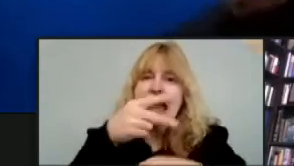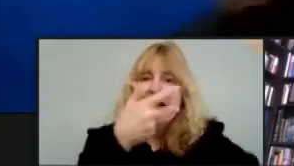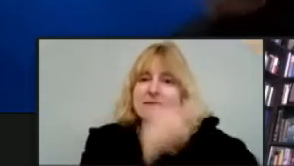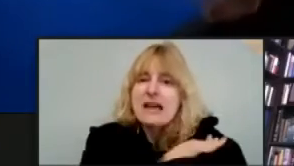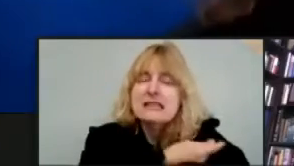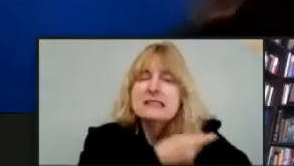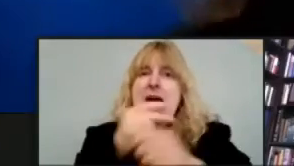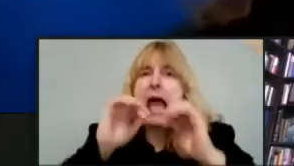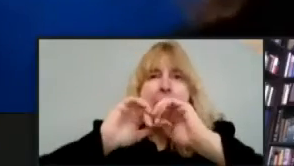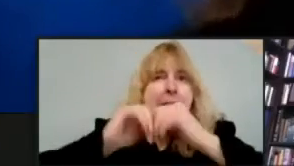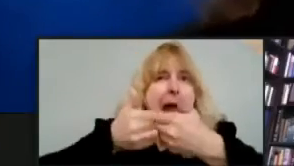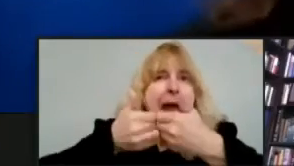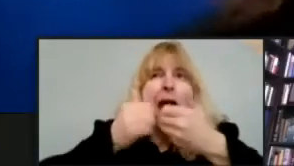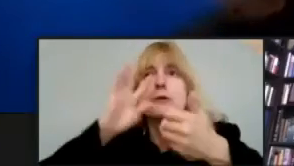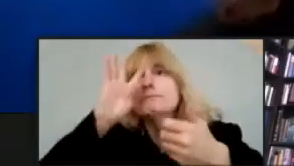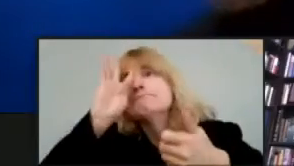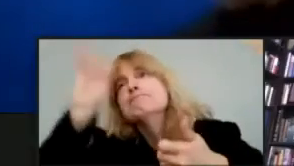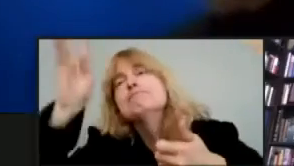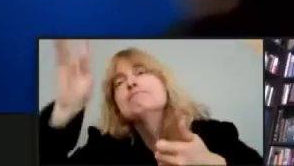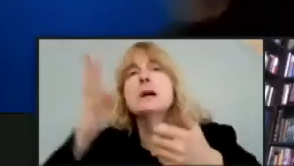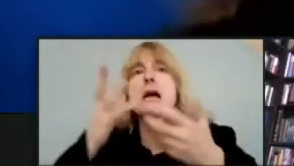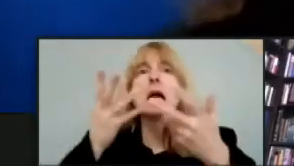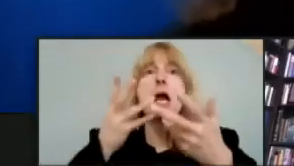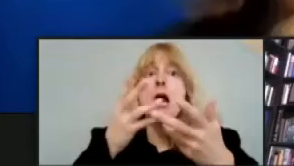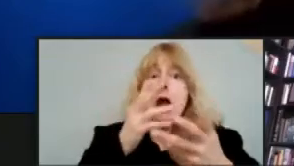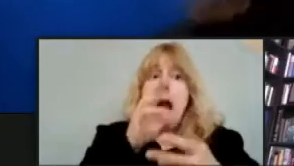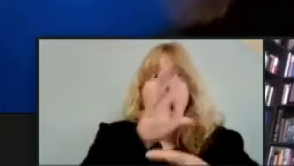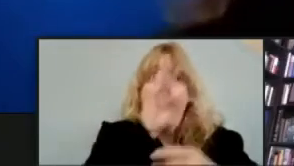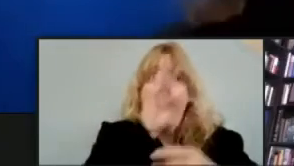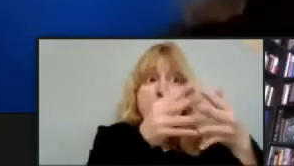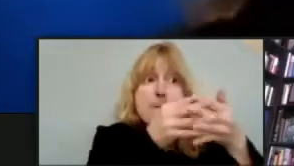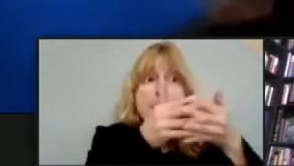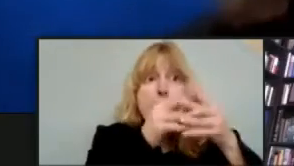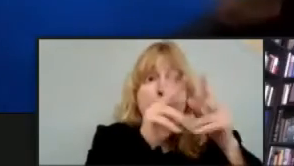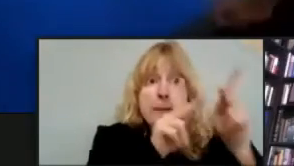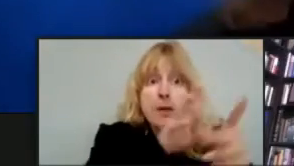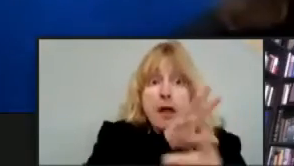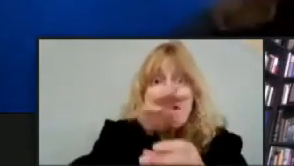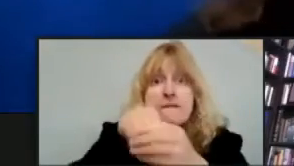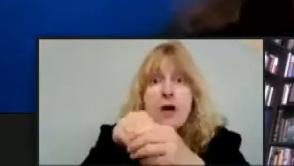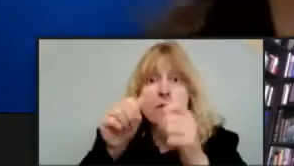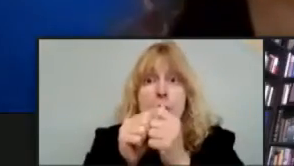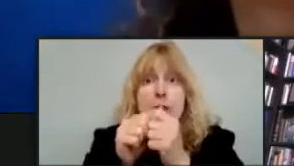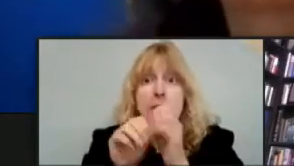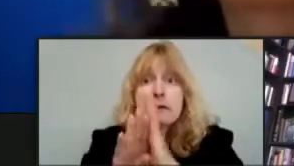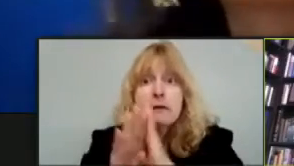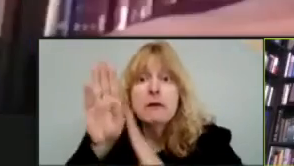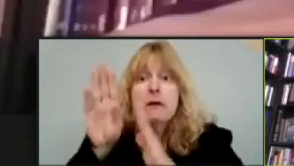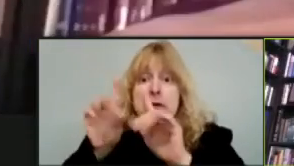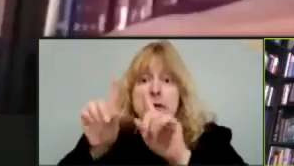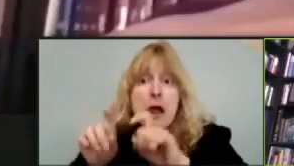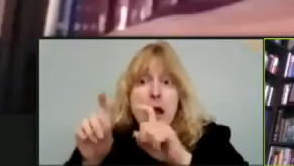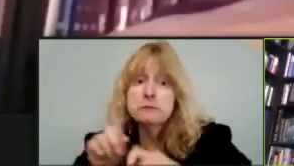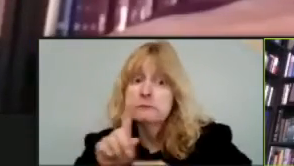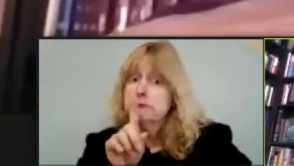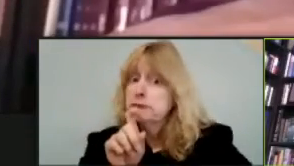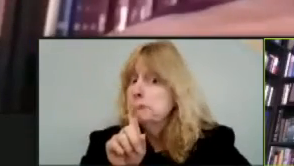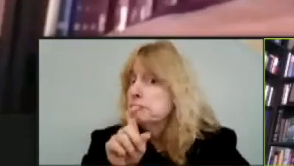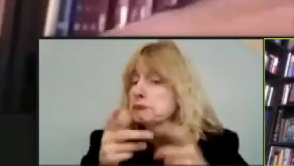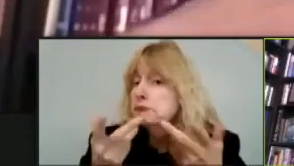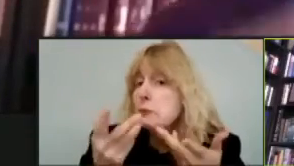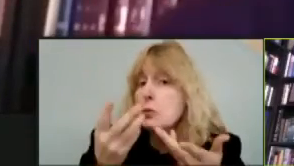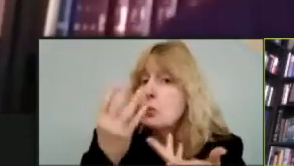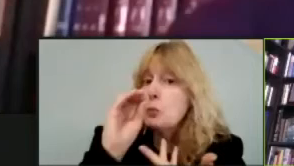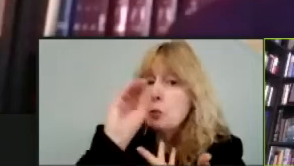degree African Americans and other people have been involved in its development or testing? Yes, thank you,